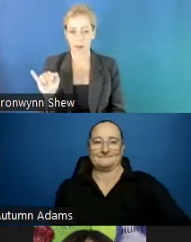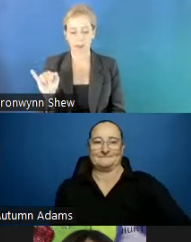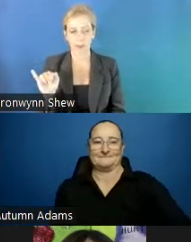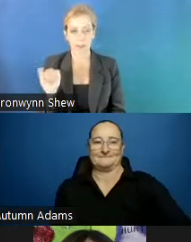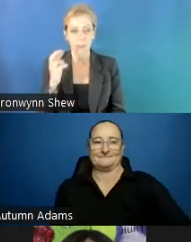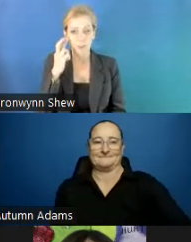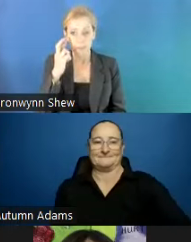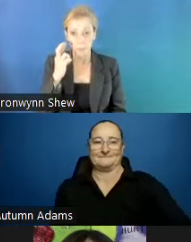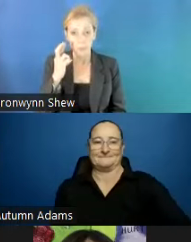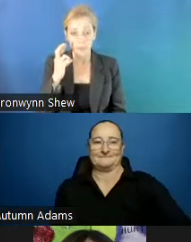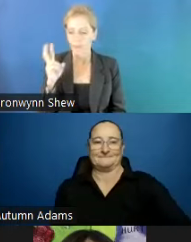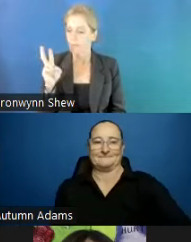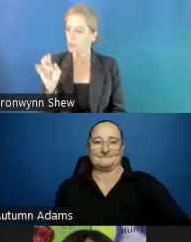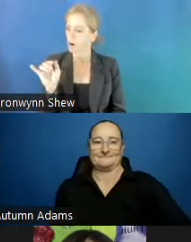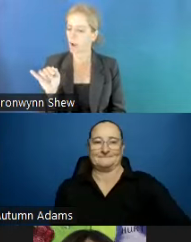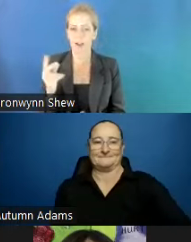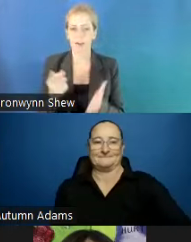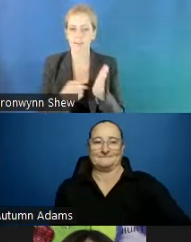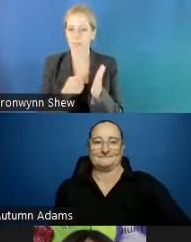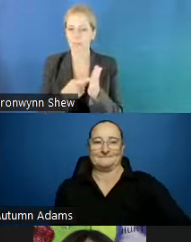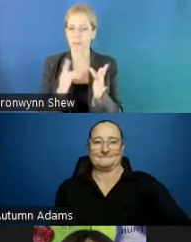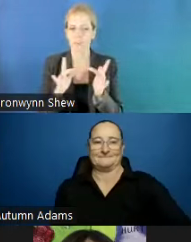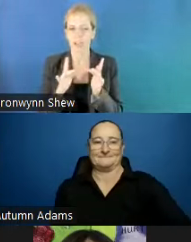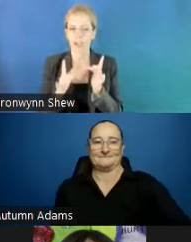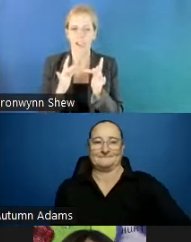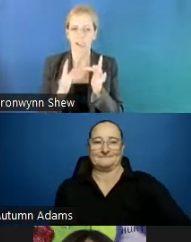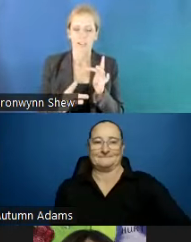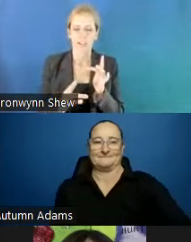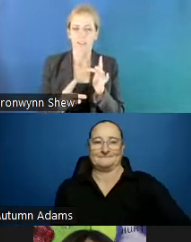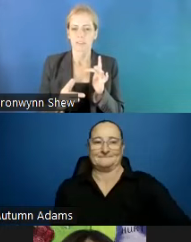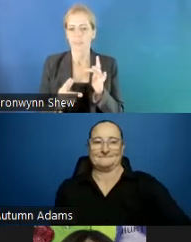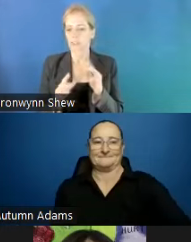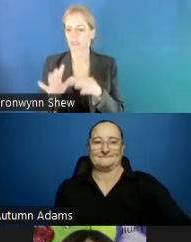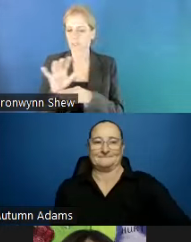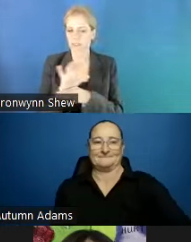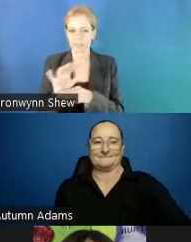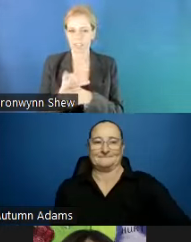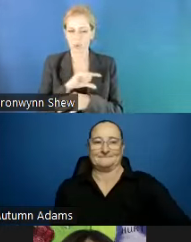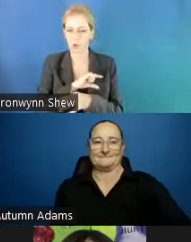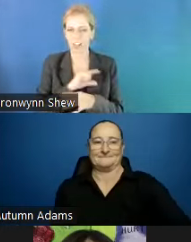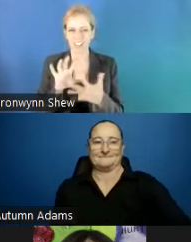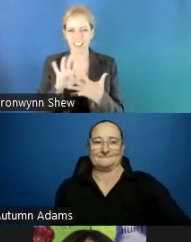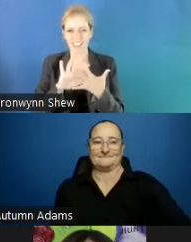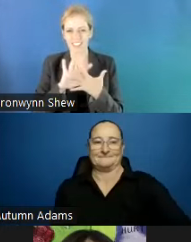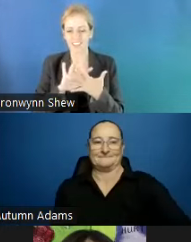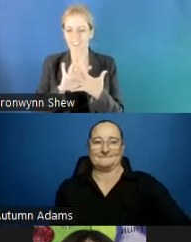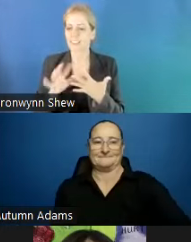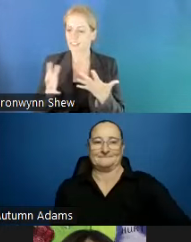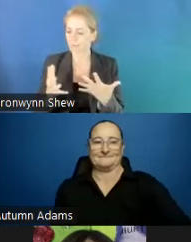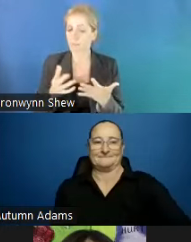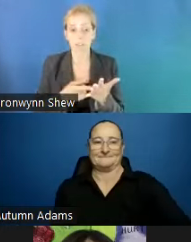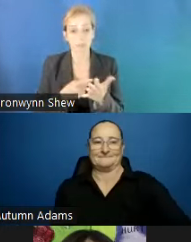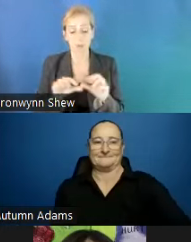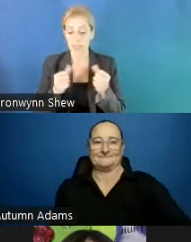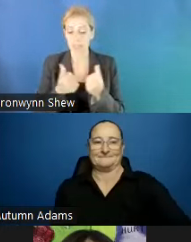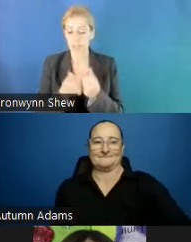not great. The video quality is sometimes not very good. Sometimes your agency has really terrible service,